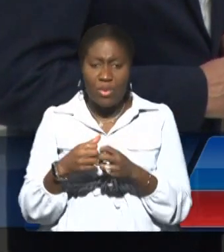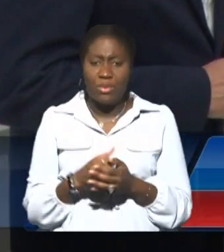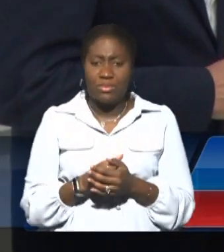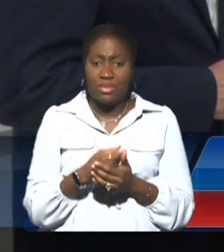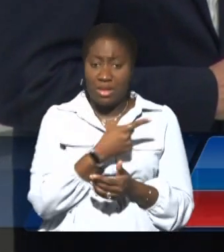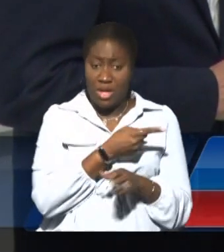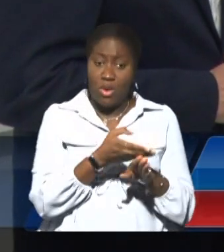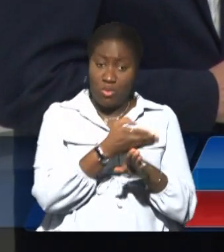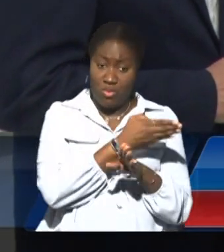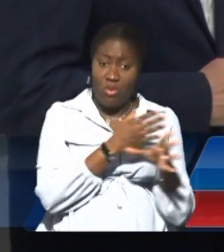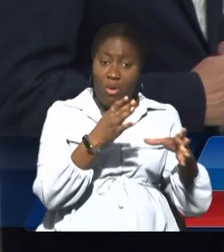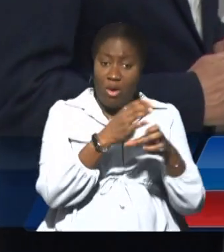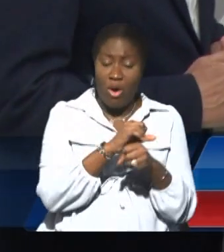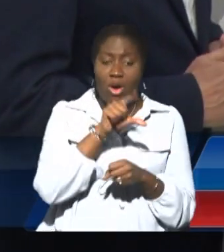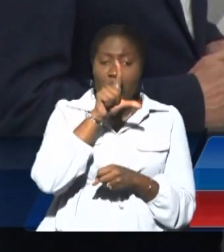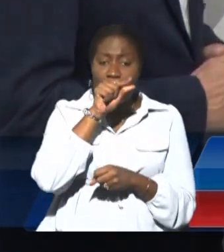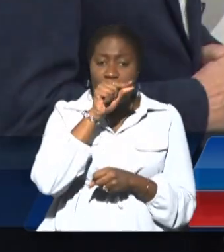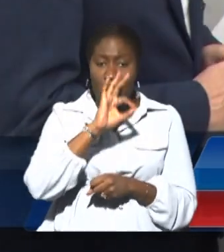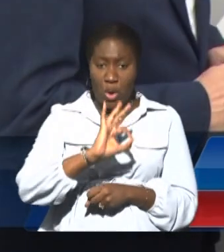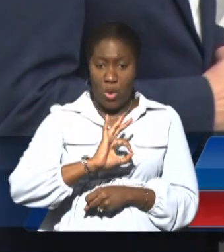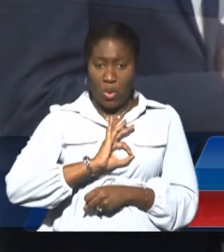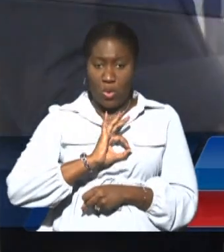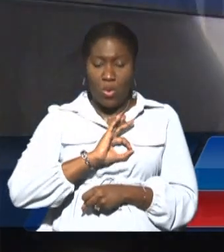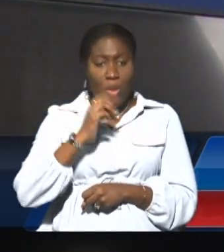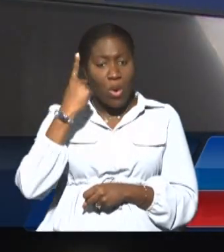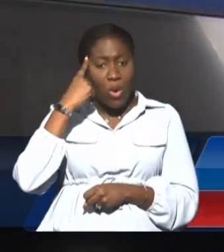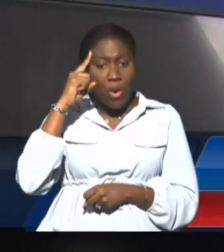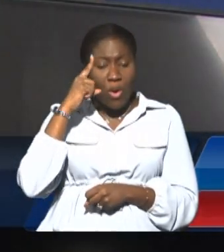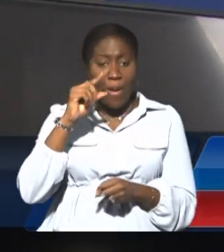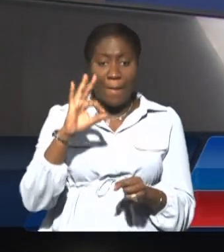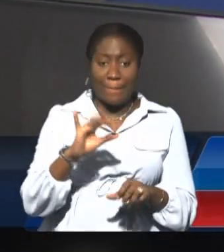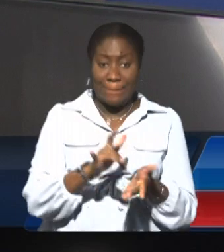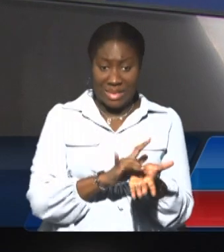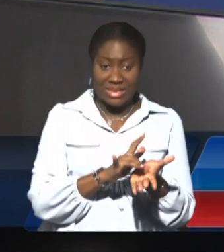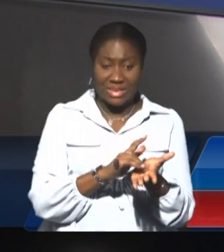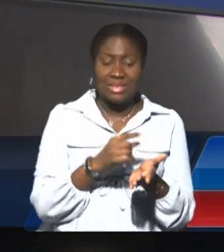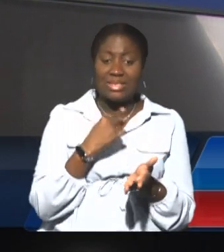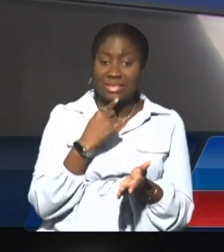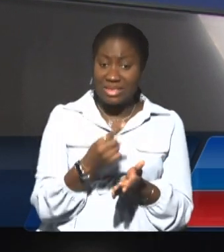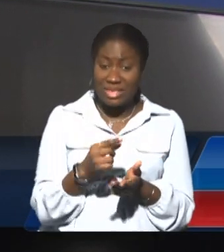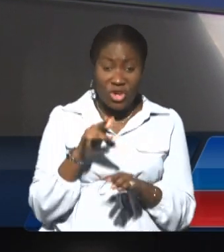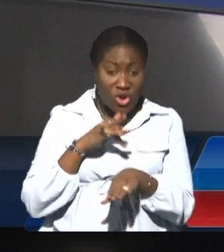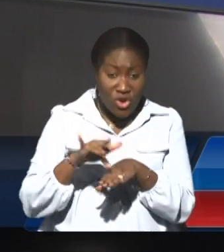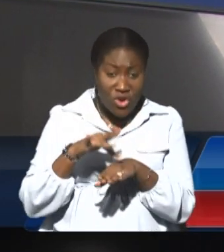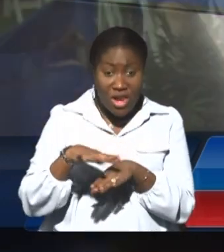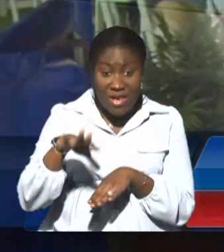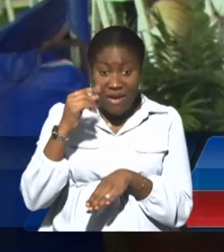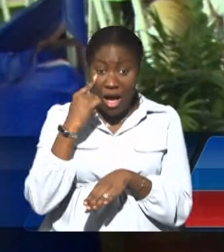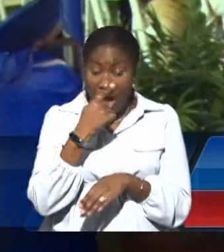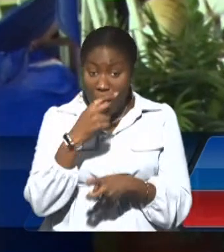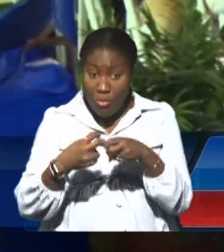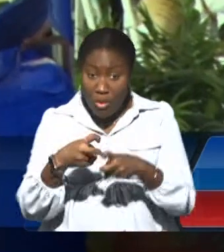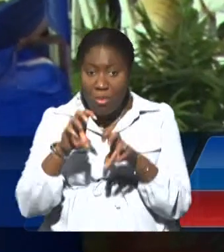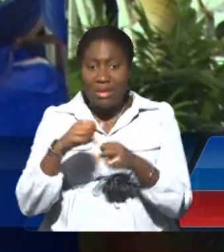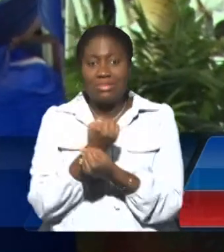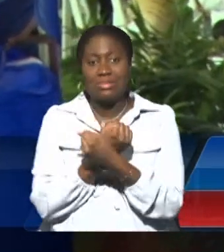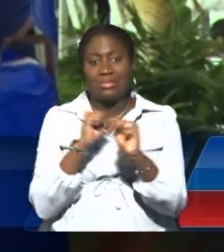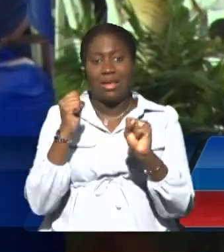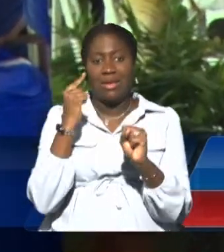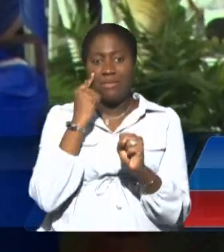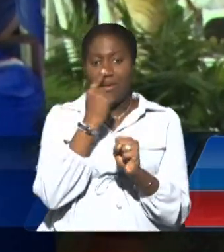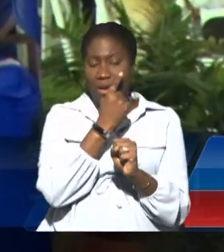National Award Hummingbird Medal Gold in the sphere of medicine, said early detection of eye problems is necessary to save one's